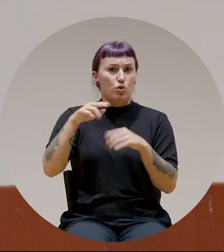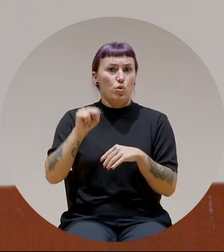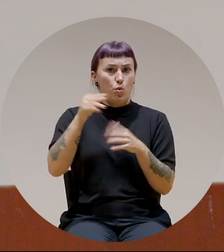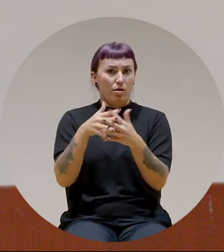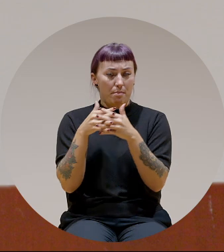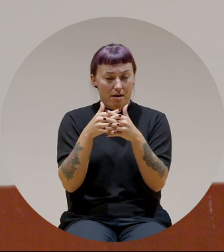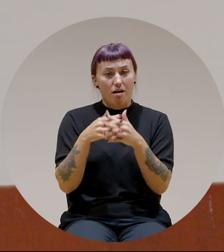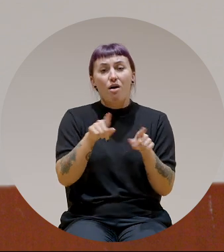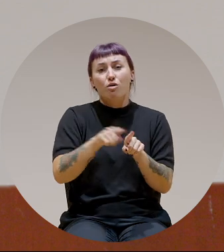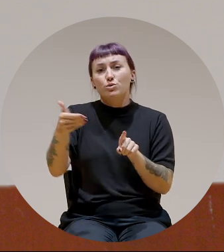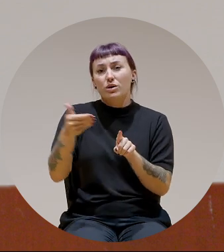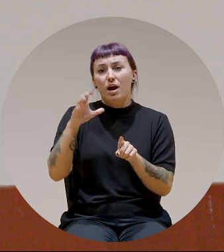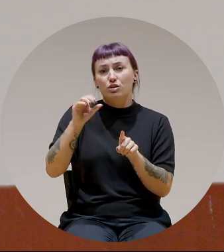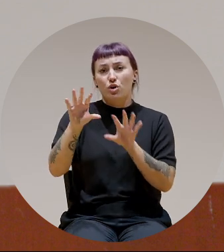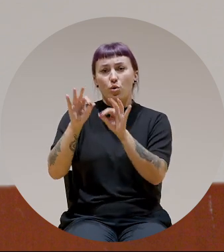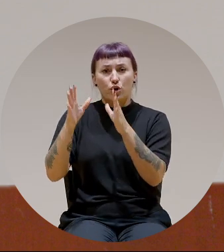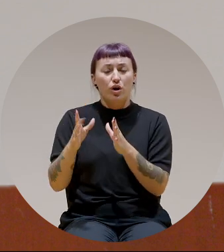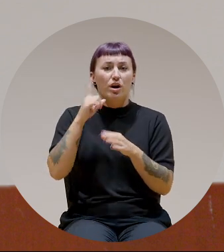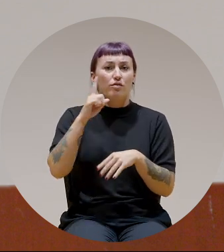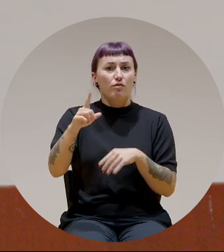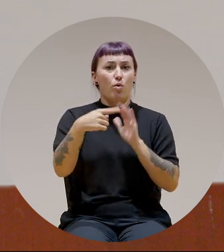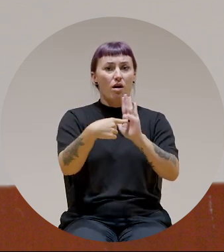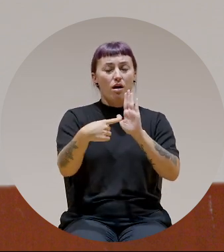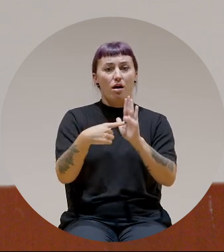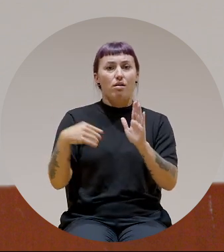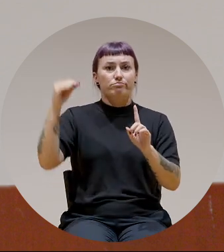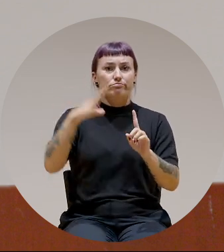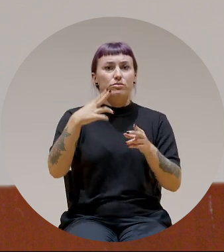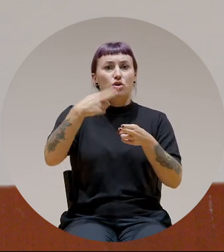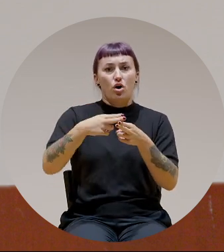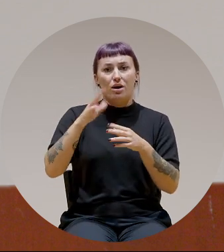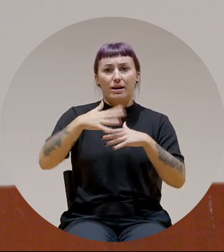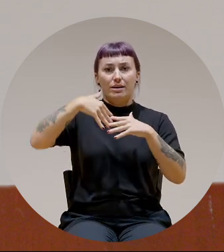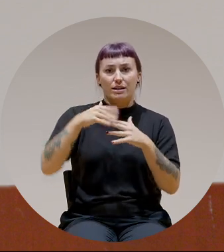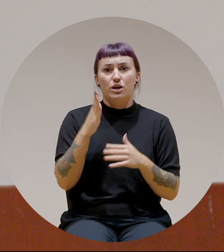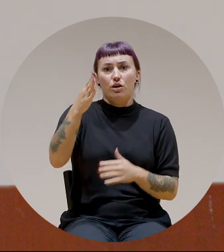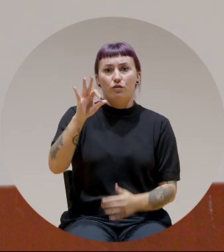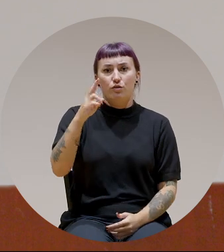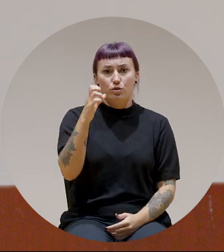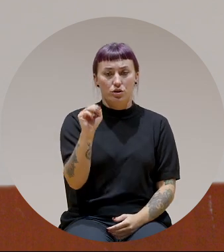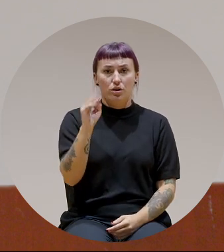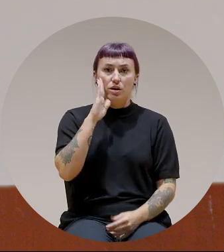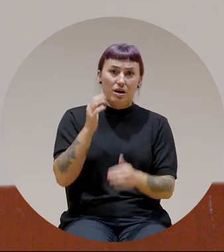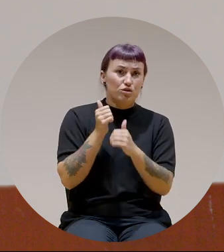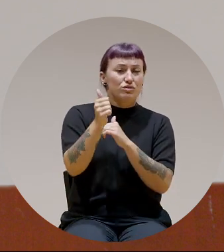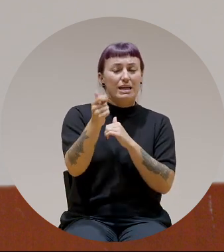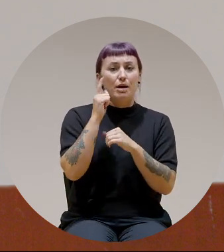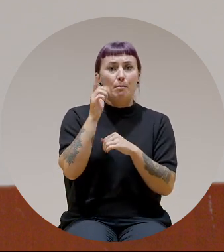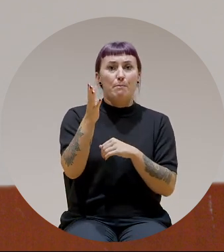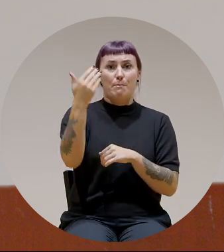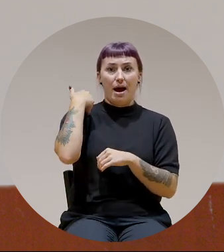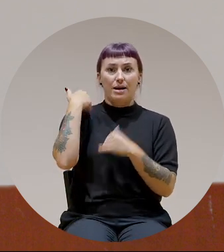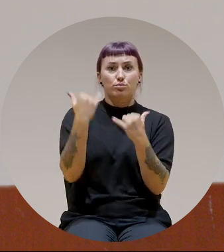also the guest co-curator for an exhibition called Indigenous Futurisms, Transcending Past, Present, and Future that